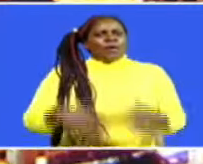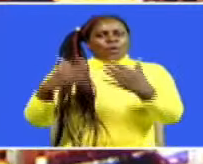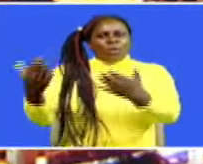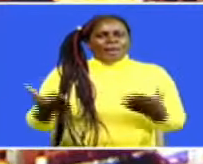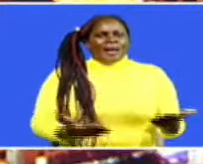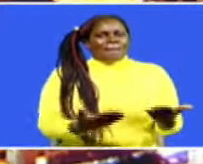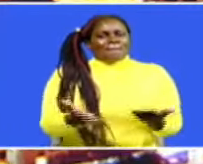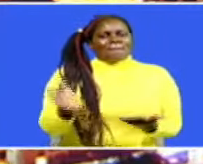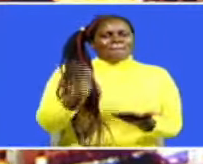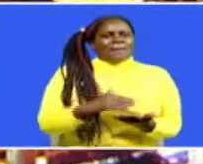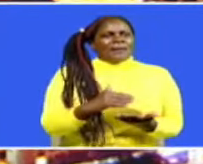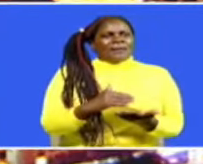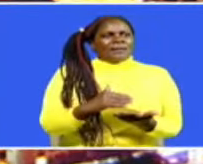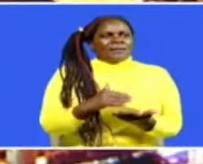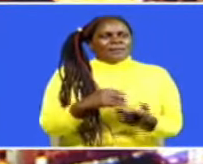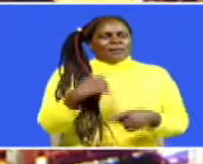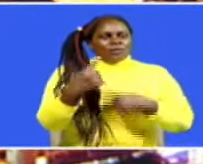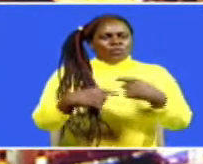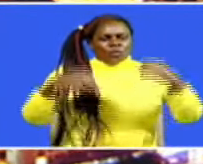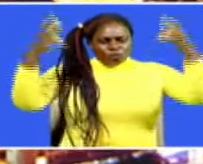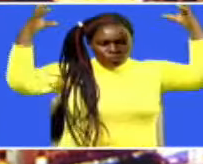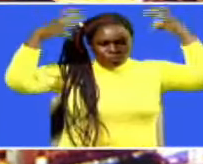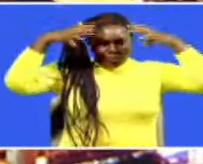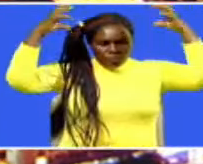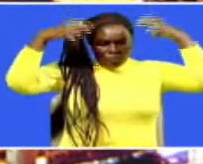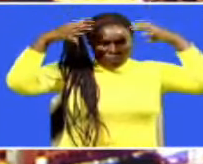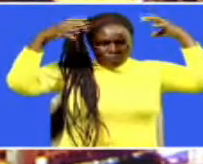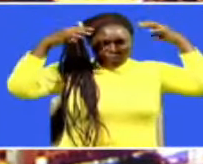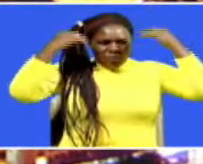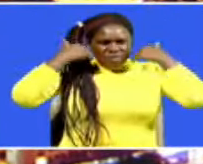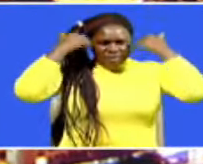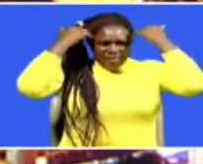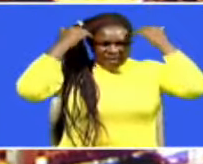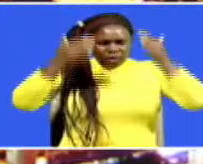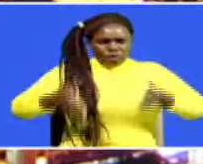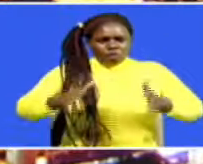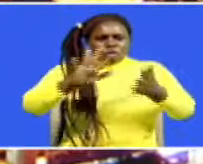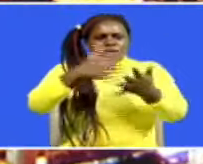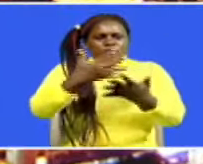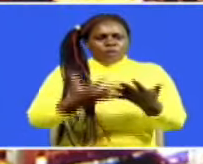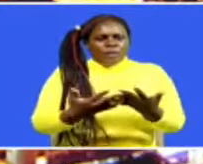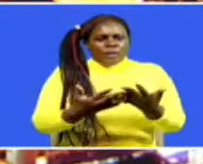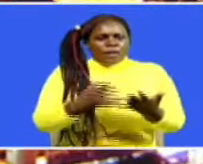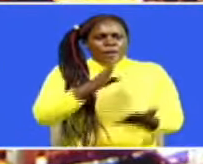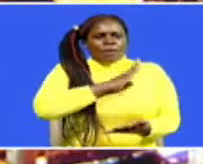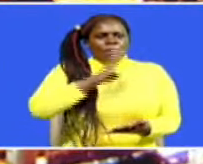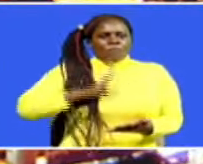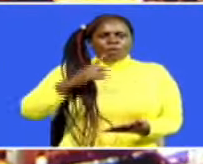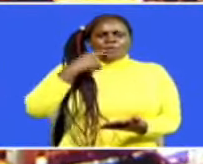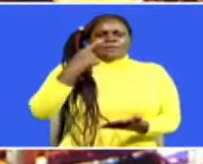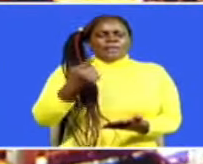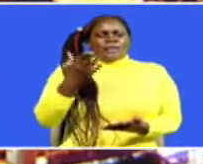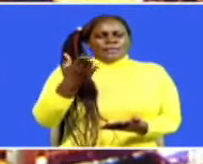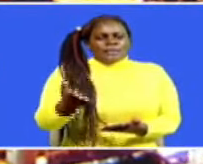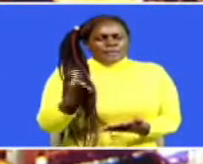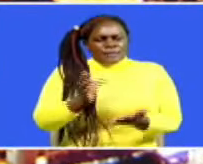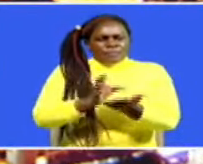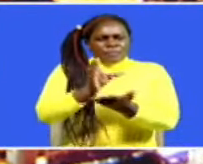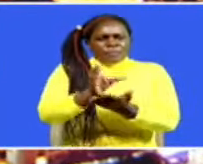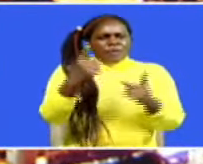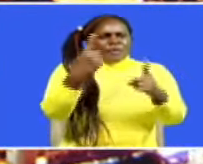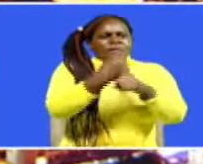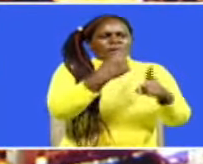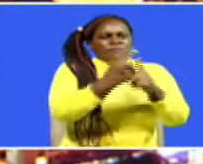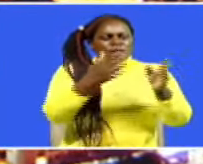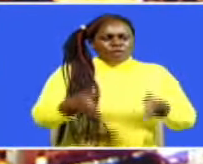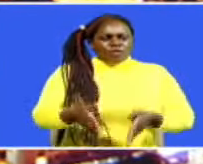Welcome back. The ongoing El Nino rains have put a strain on Kenya's road network. The Kenya Roads Board says it has disbursed funds to different